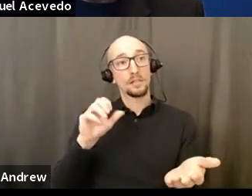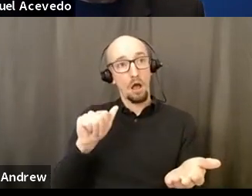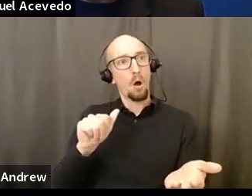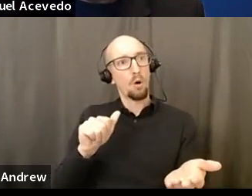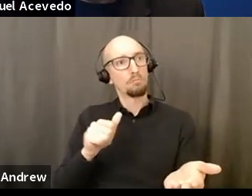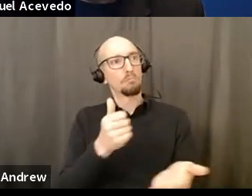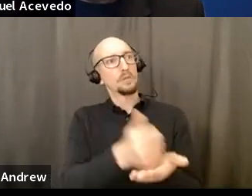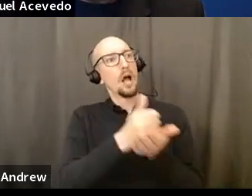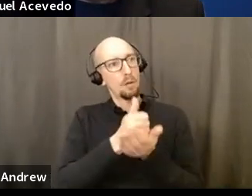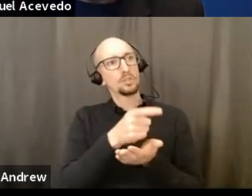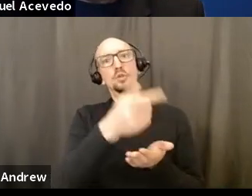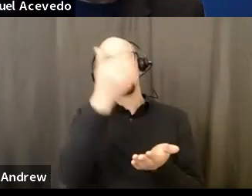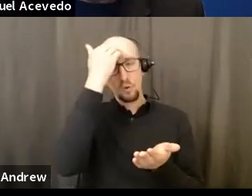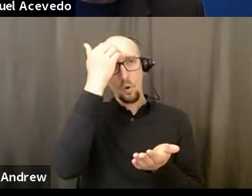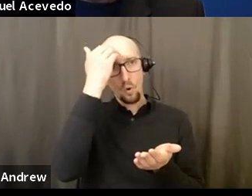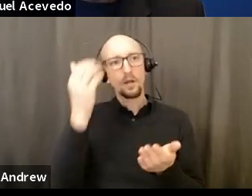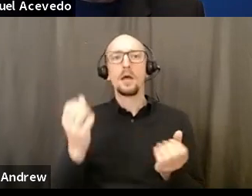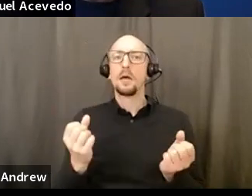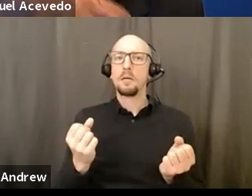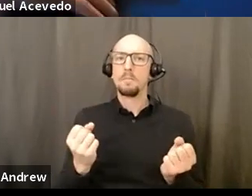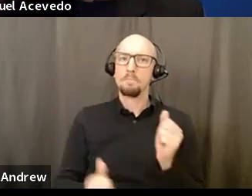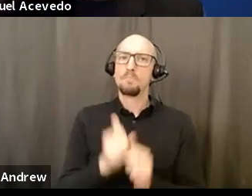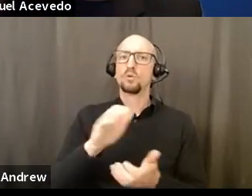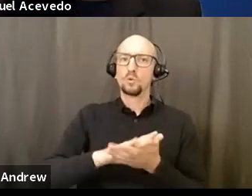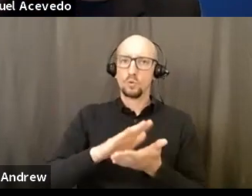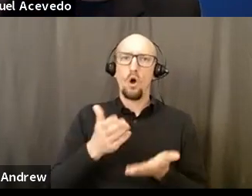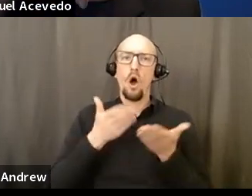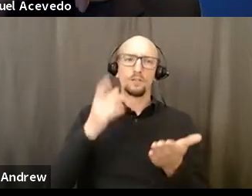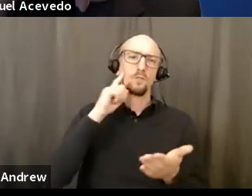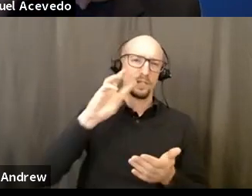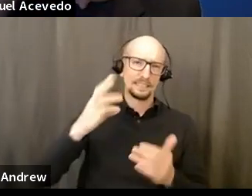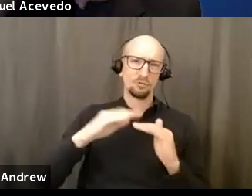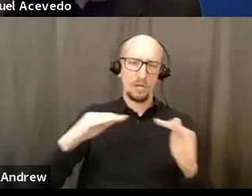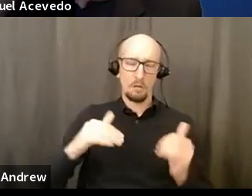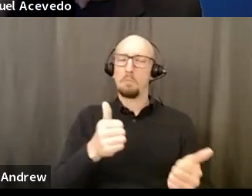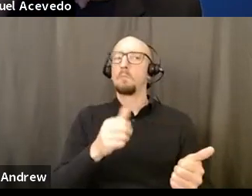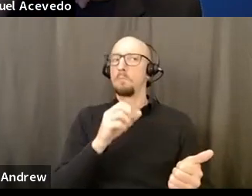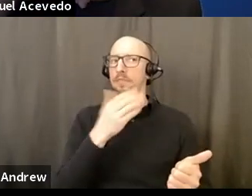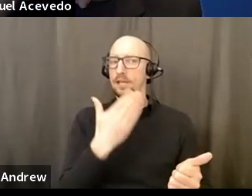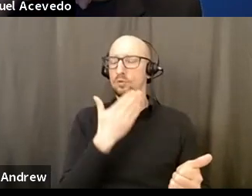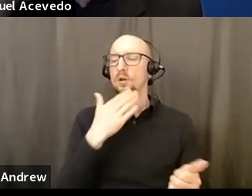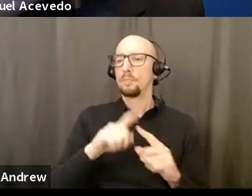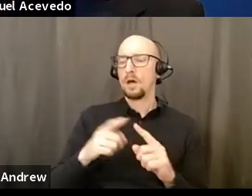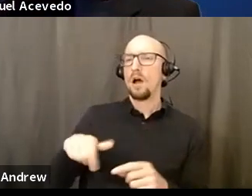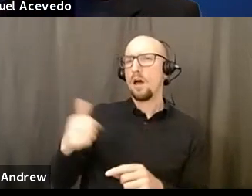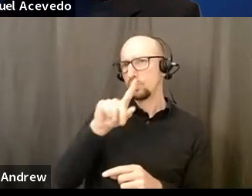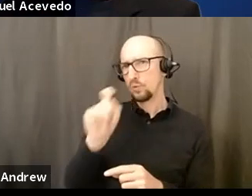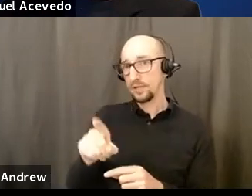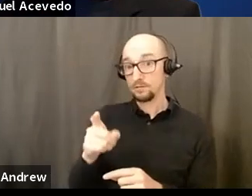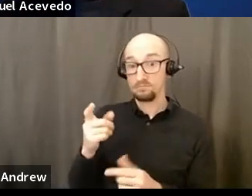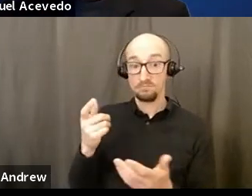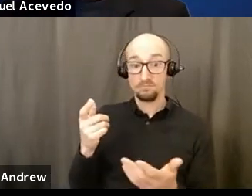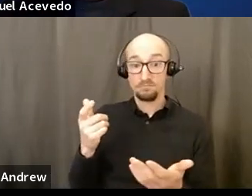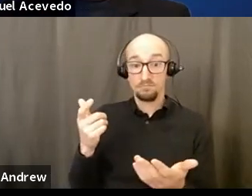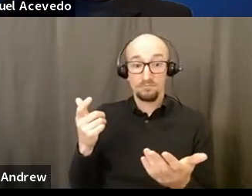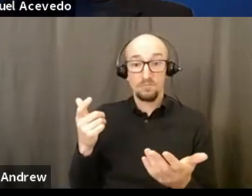at every 6th grade. But that leads to just my other question about, are we building something